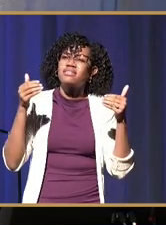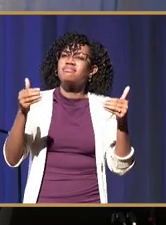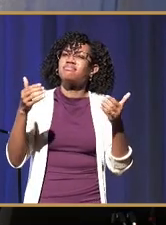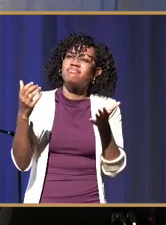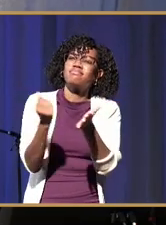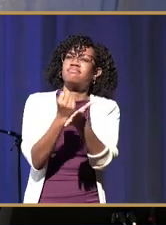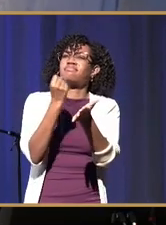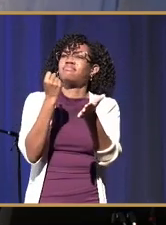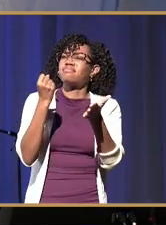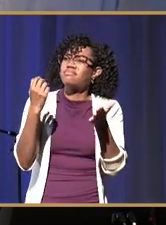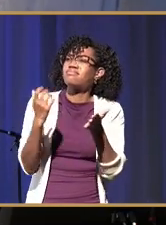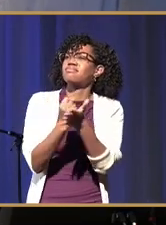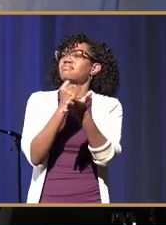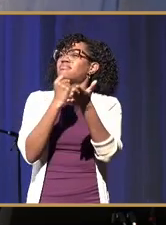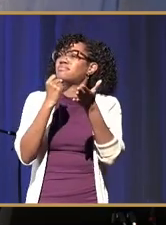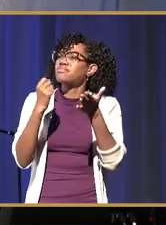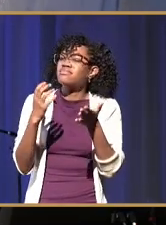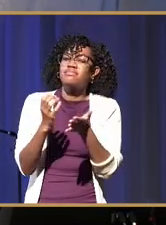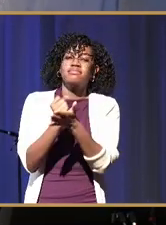a chance to fall?